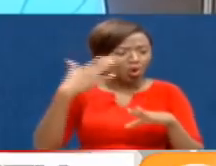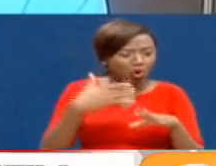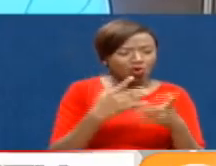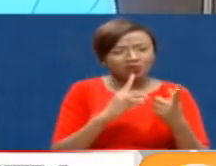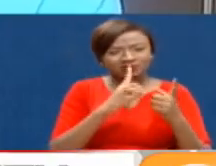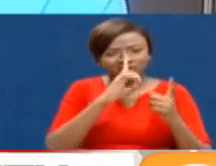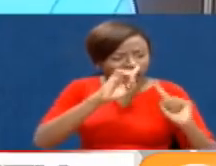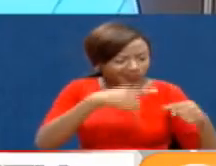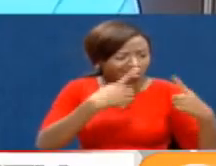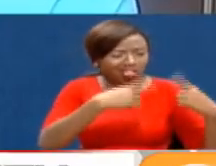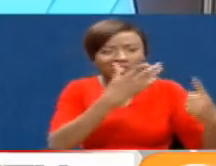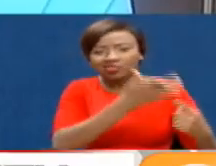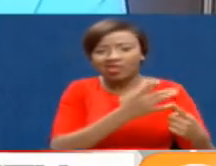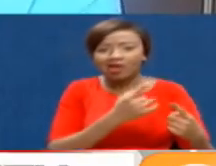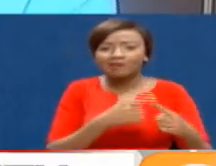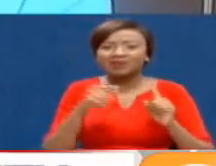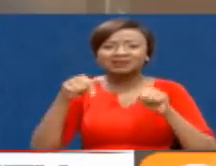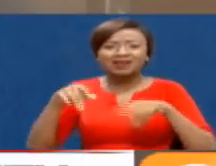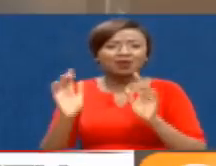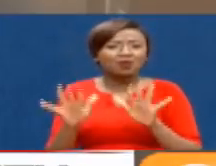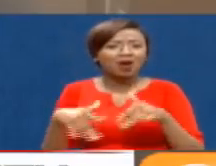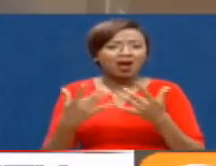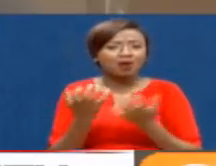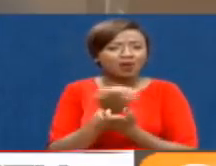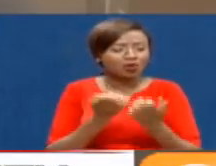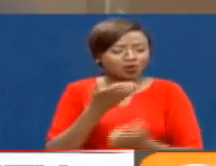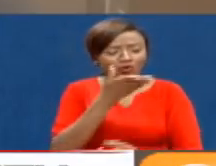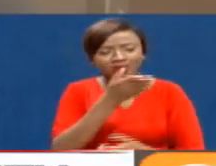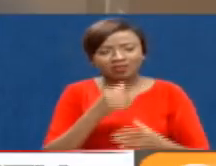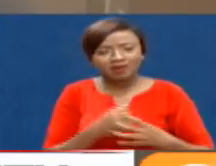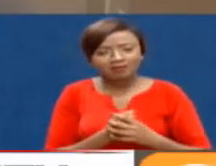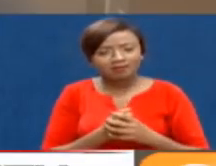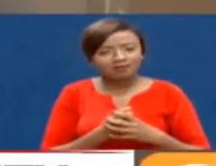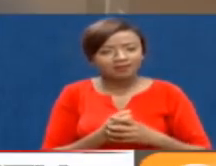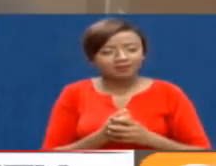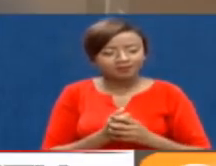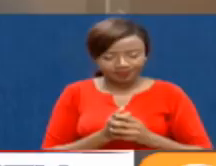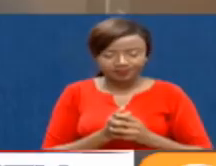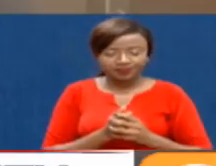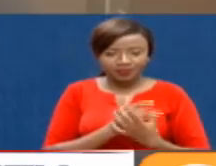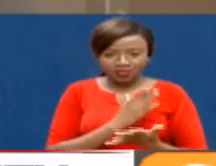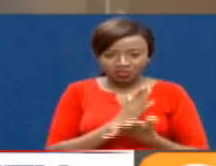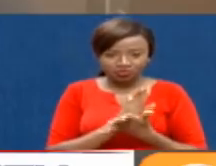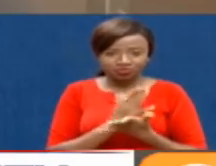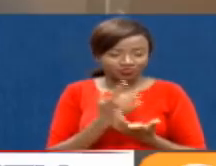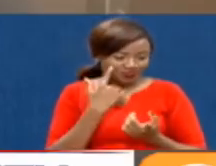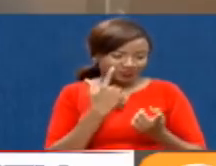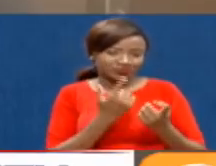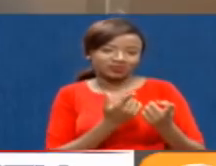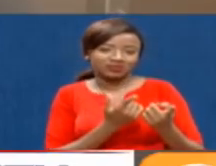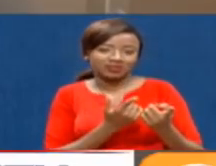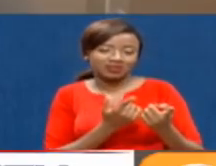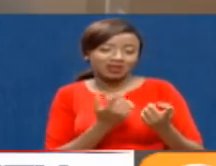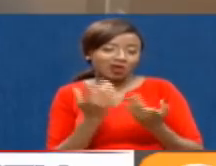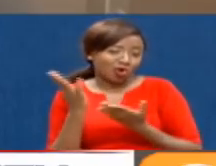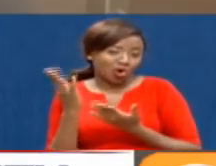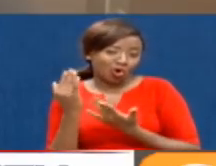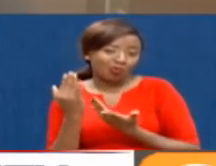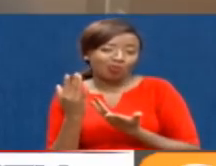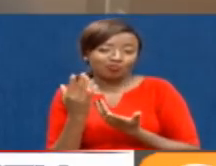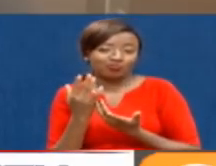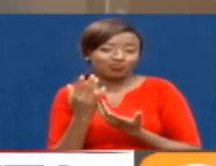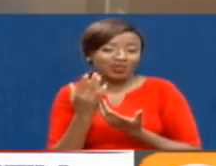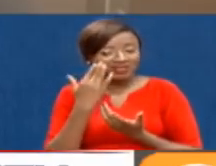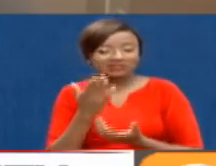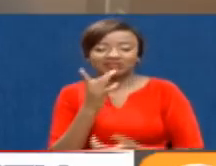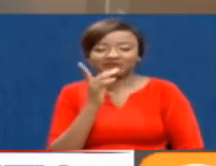observations, you know, what is going on there? So it's almost guaranteed there's going to be a recession in the United States. Just if you look